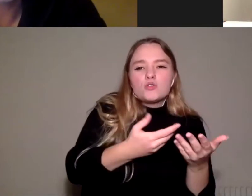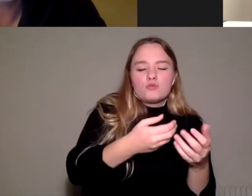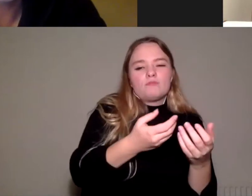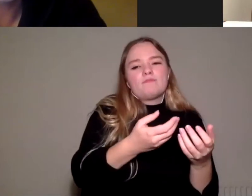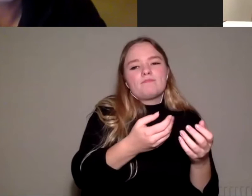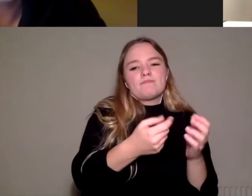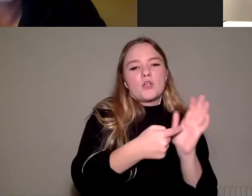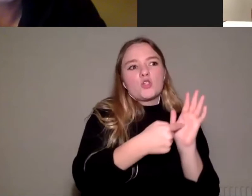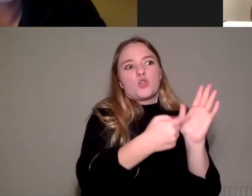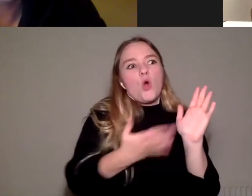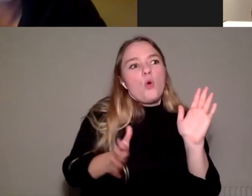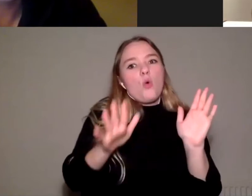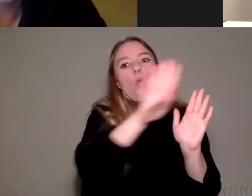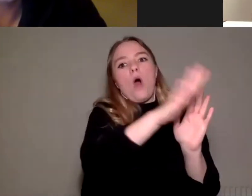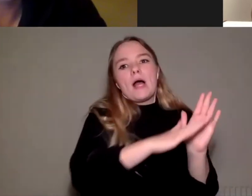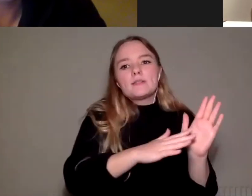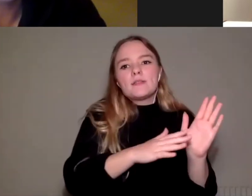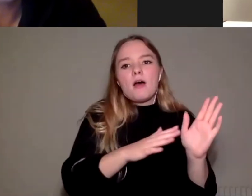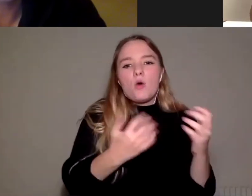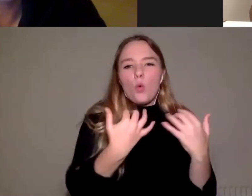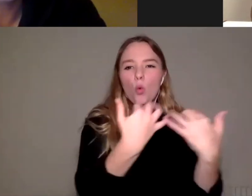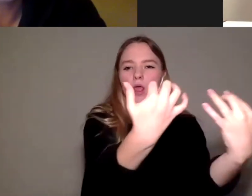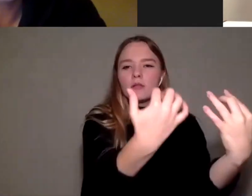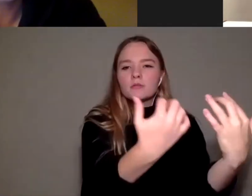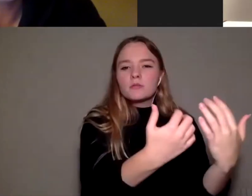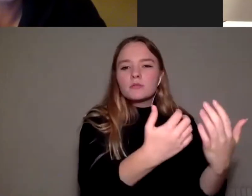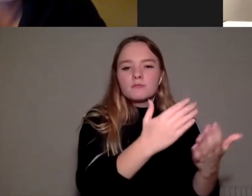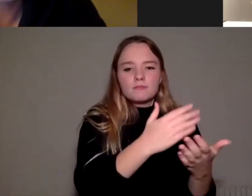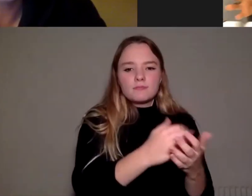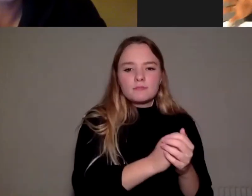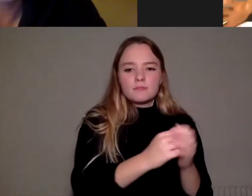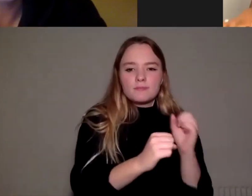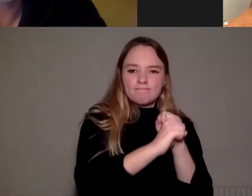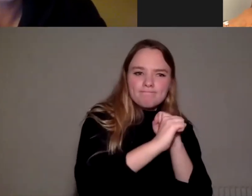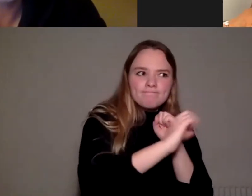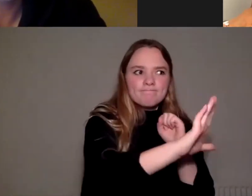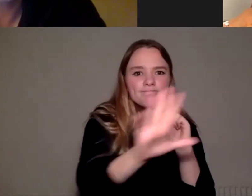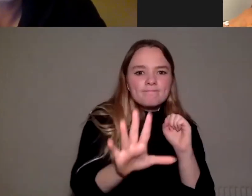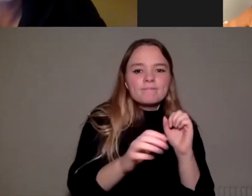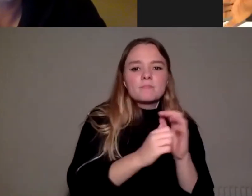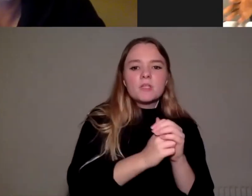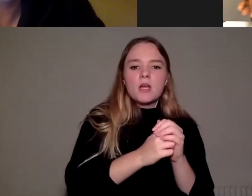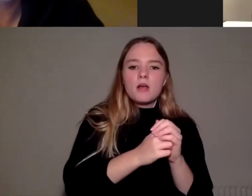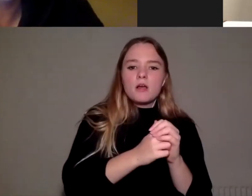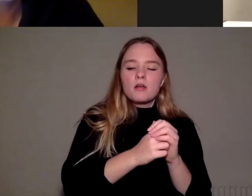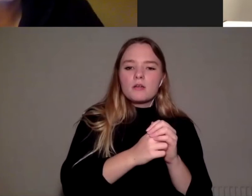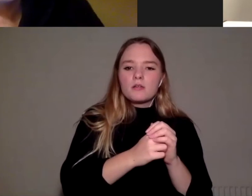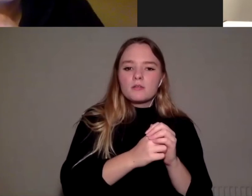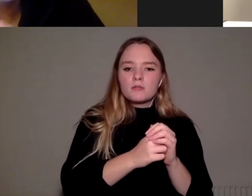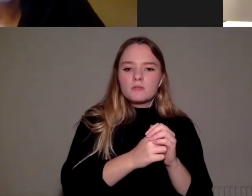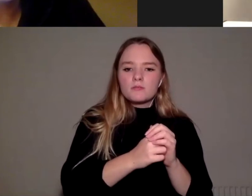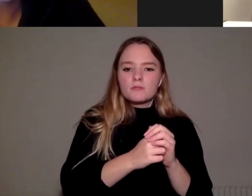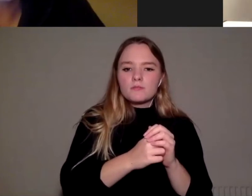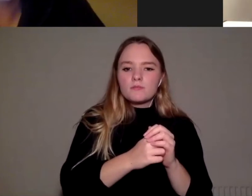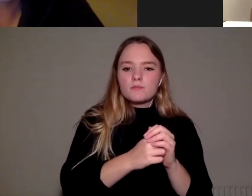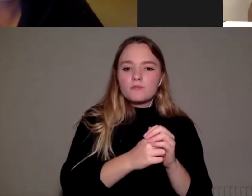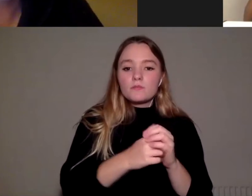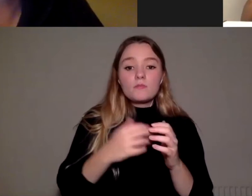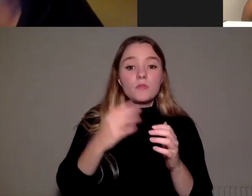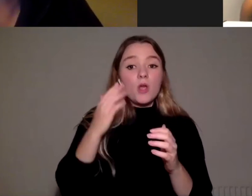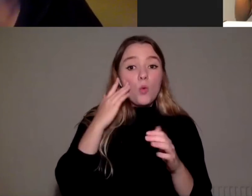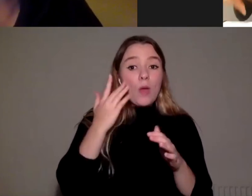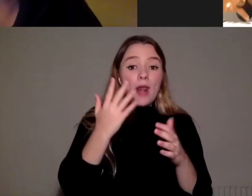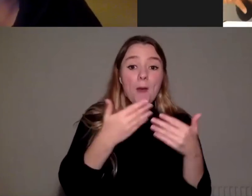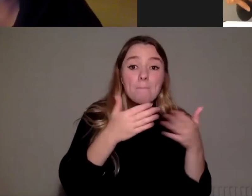personal Facebook and LinkedIn and Instagram because they're all public profiles. But once the public group's set up,